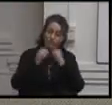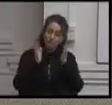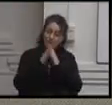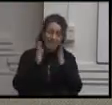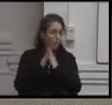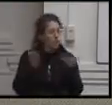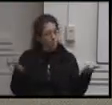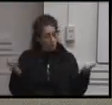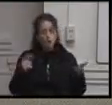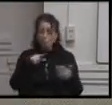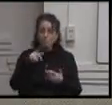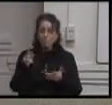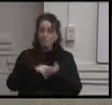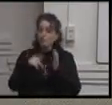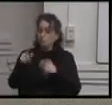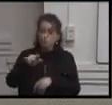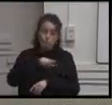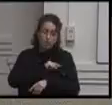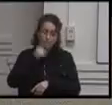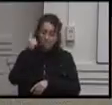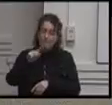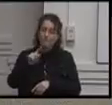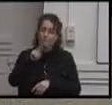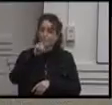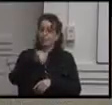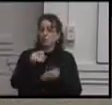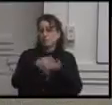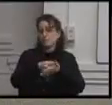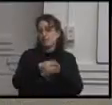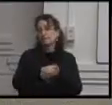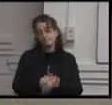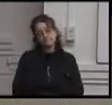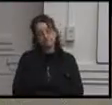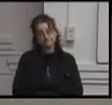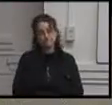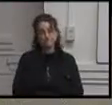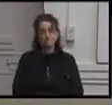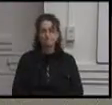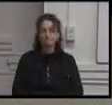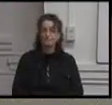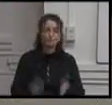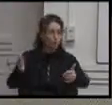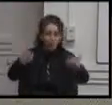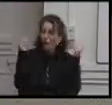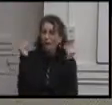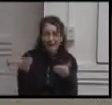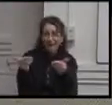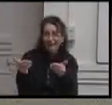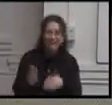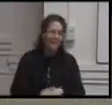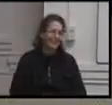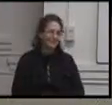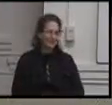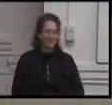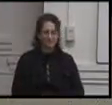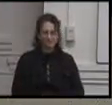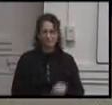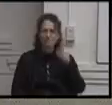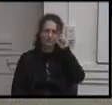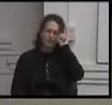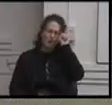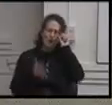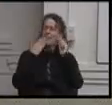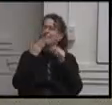organization is a great way to try to make this happen. Yeah. Yes. So go crazy. Well, thanks, guys. I didn't mean to be